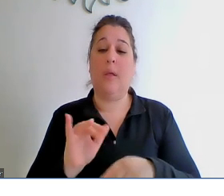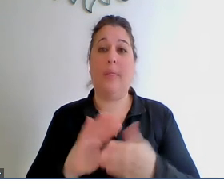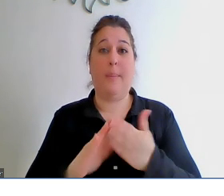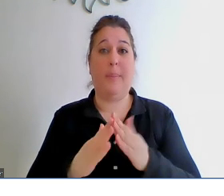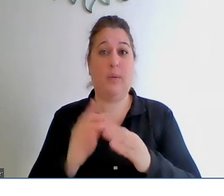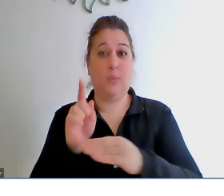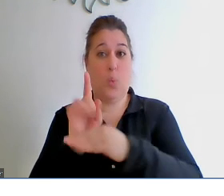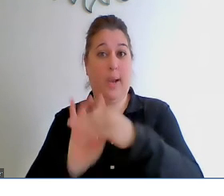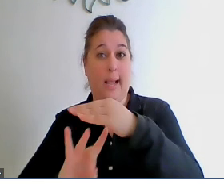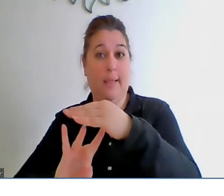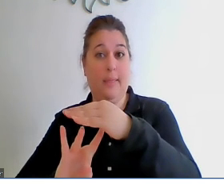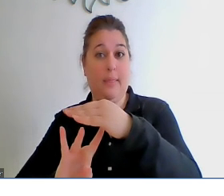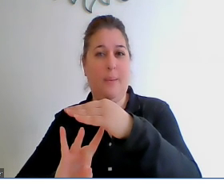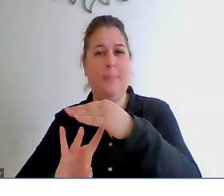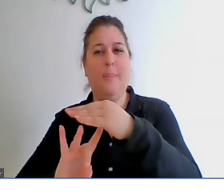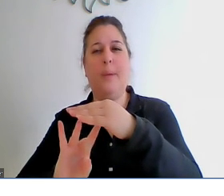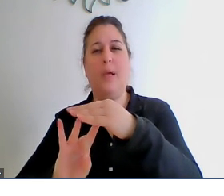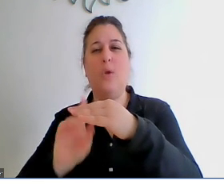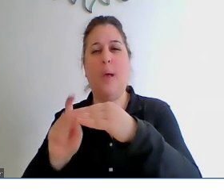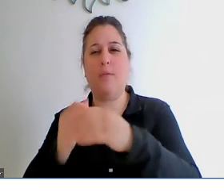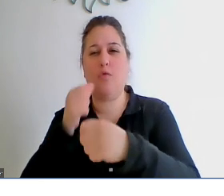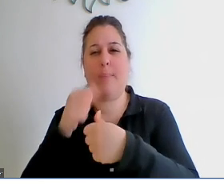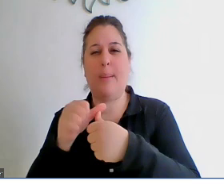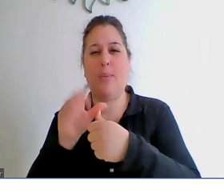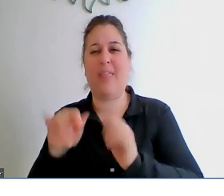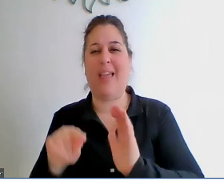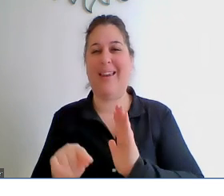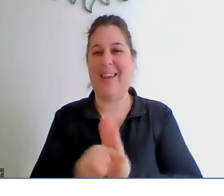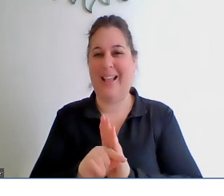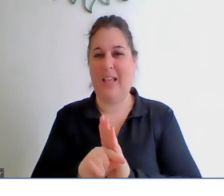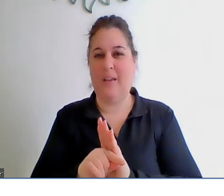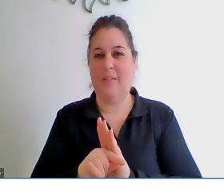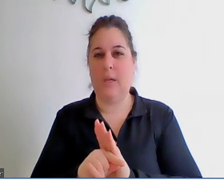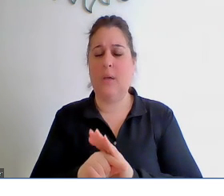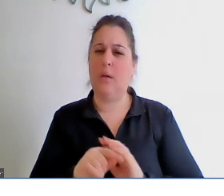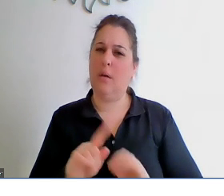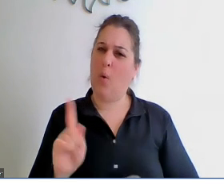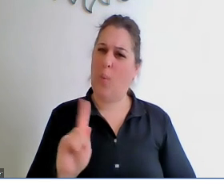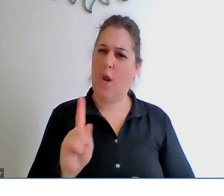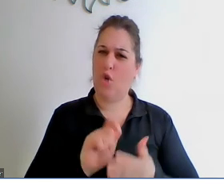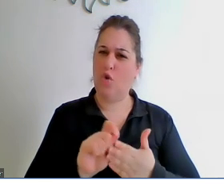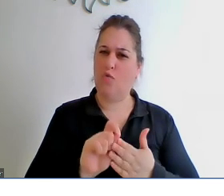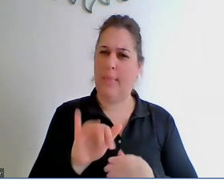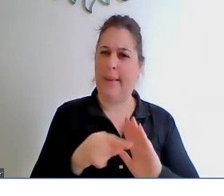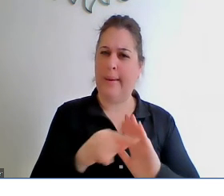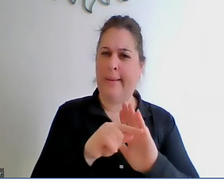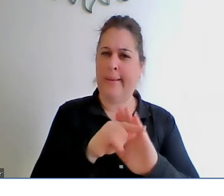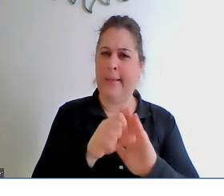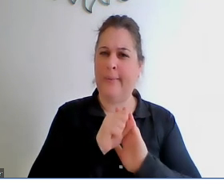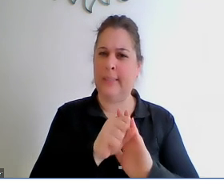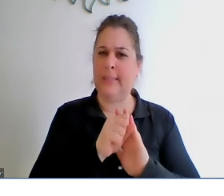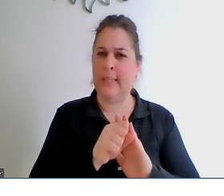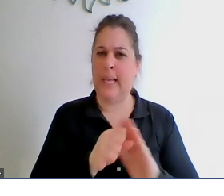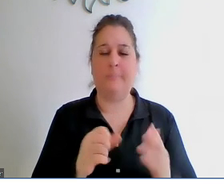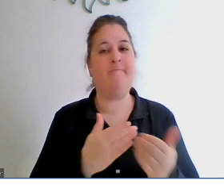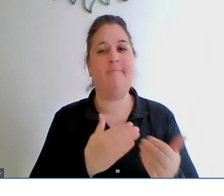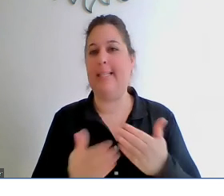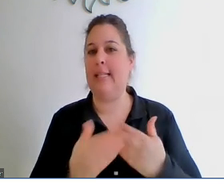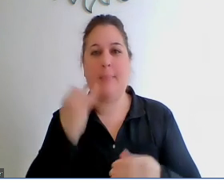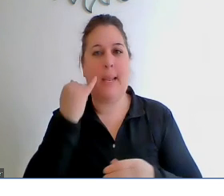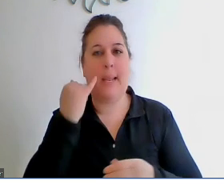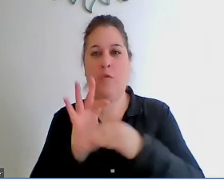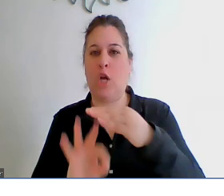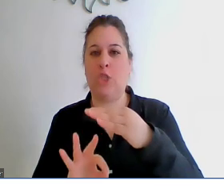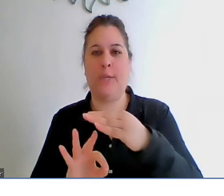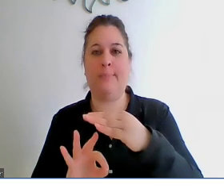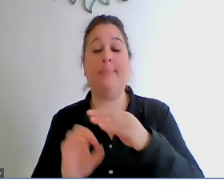that negative? Well, that's what this is talking about right here. It does not matter if the negative is in the numerator, the